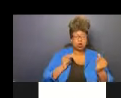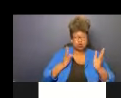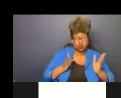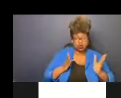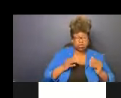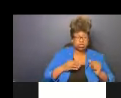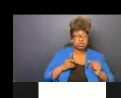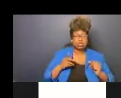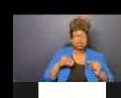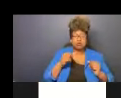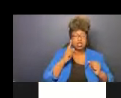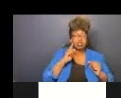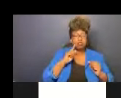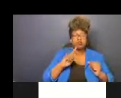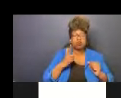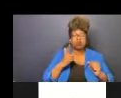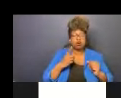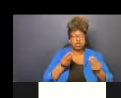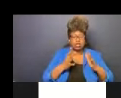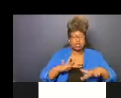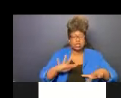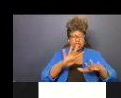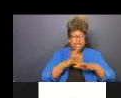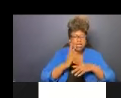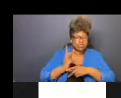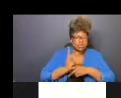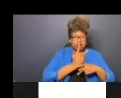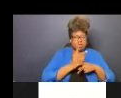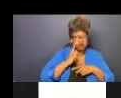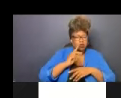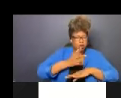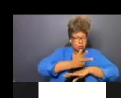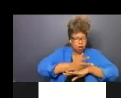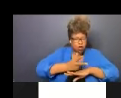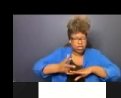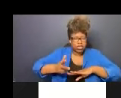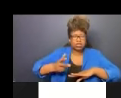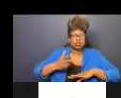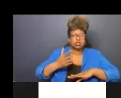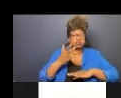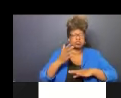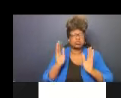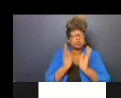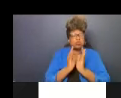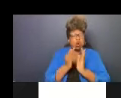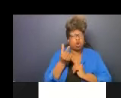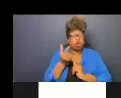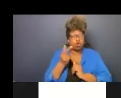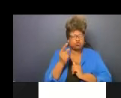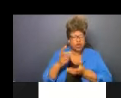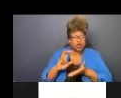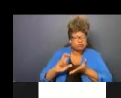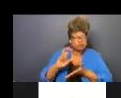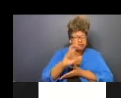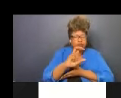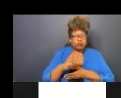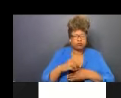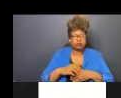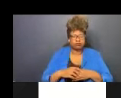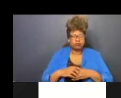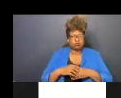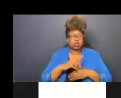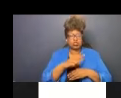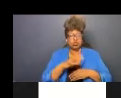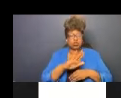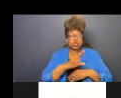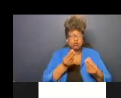for parking, things like that. So creating some sort of small grant to remove the pavement on their property and replace it with green space is an